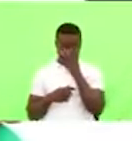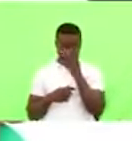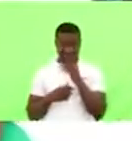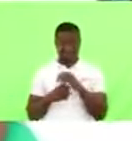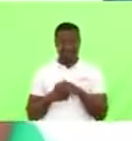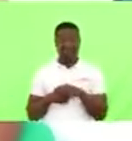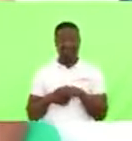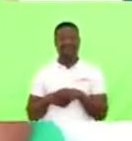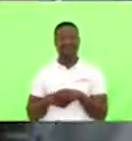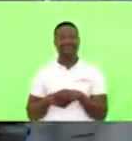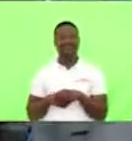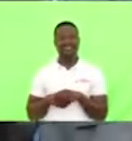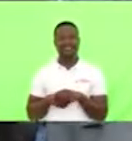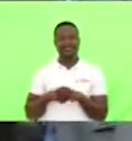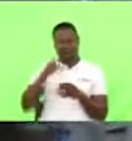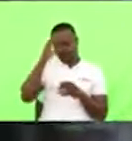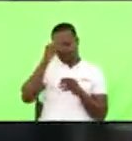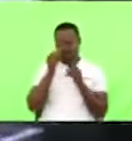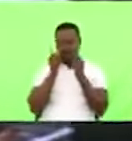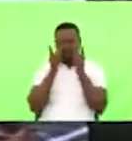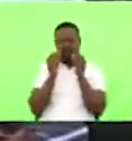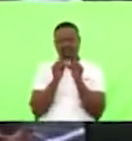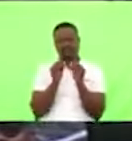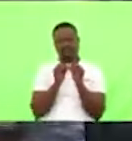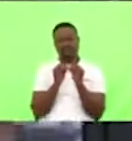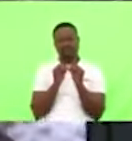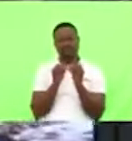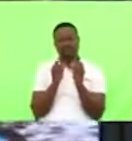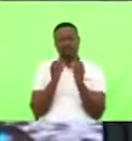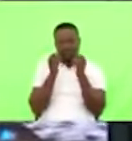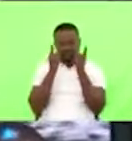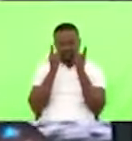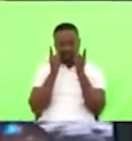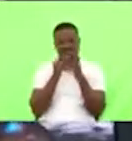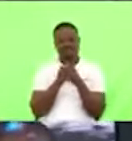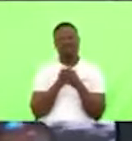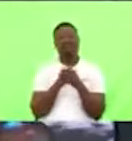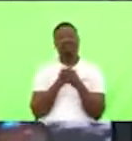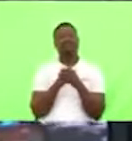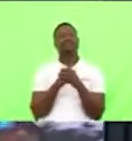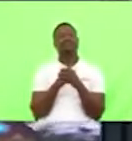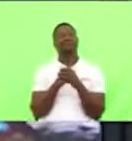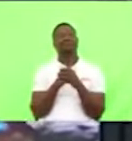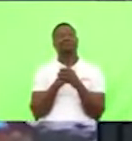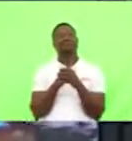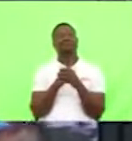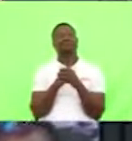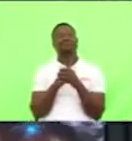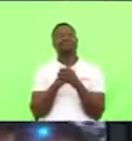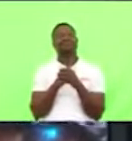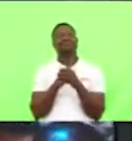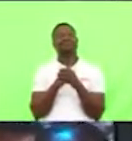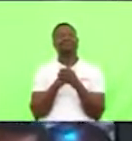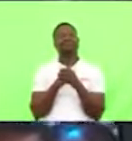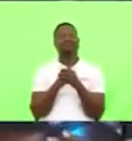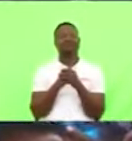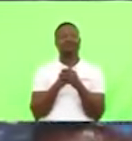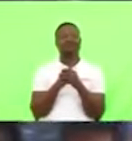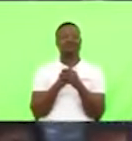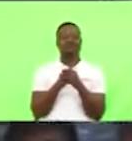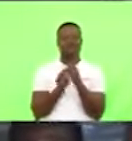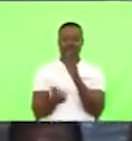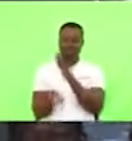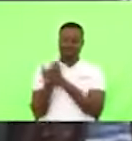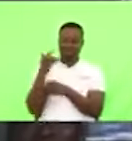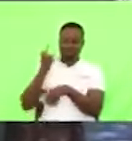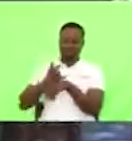So this man was shocked. He was shocked. He went back to drink, but